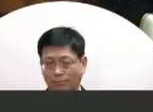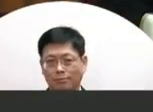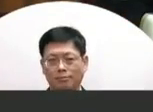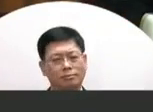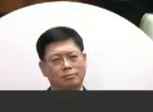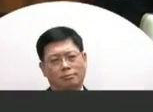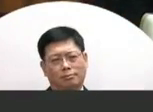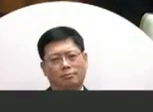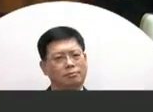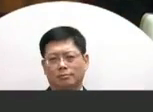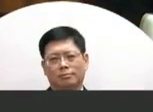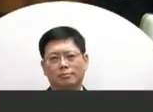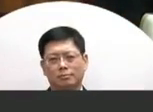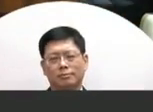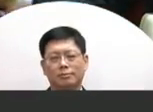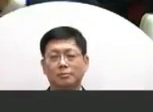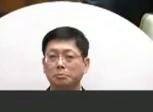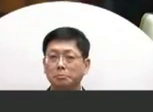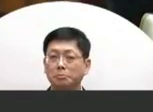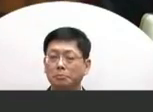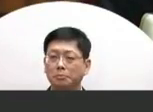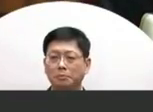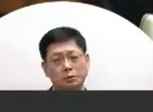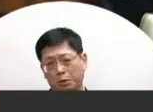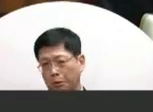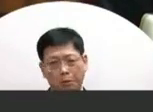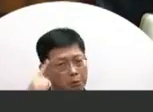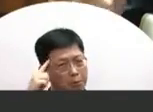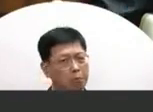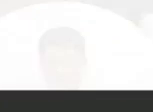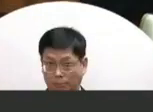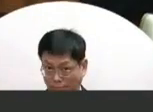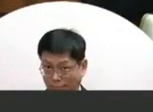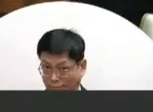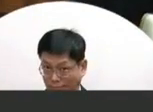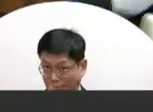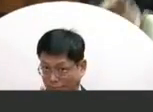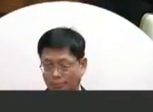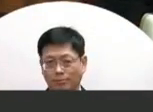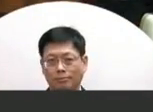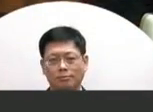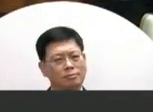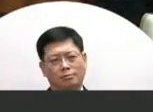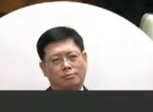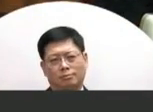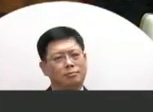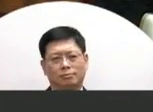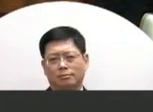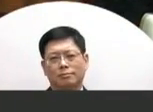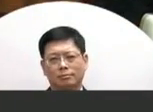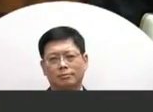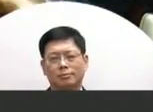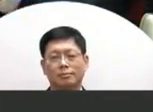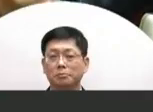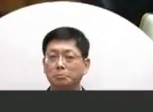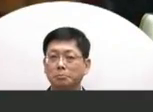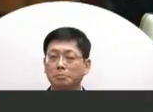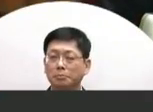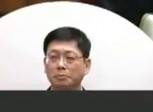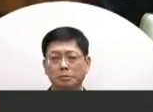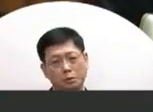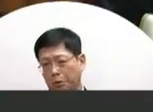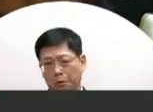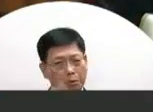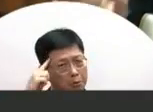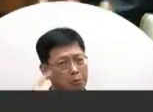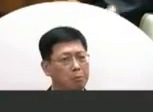Revising the Constitution is very difficult. However, I believe that revisions to this article would be easy to pass. Everyone supports it, and